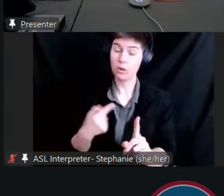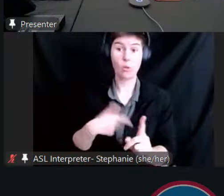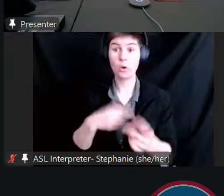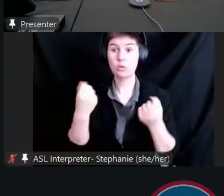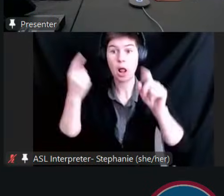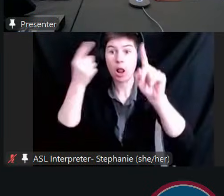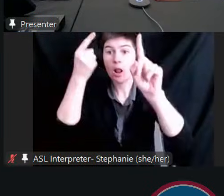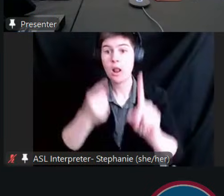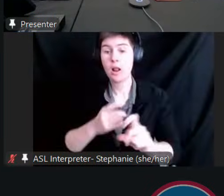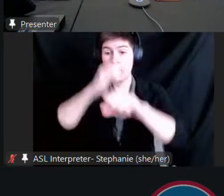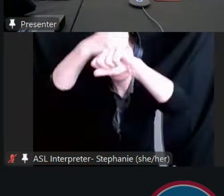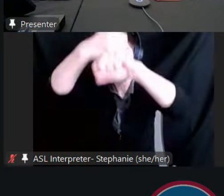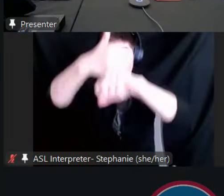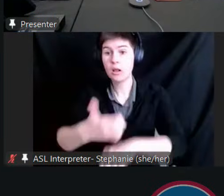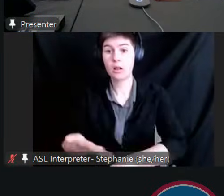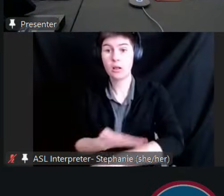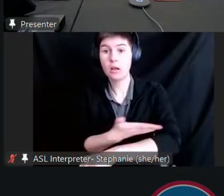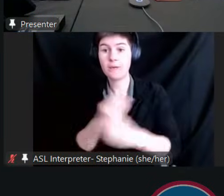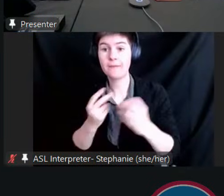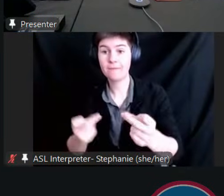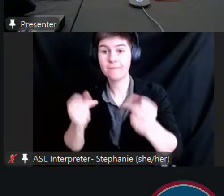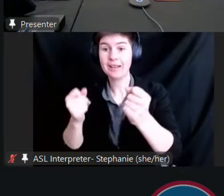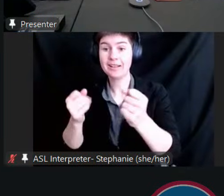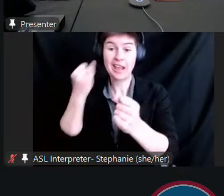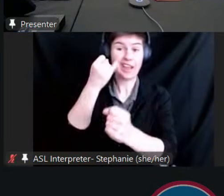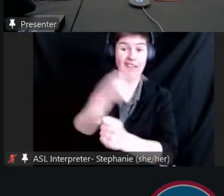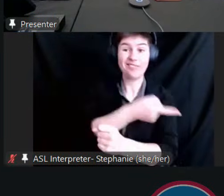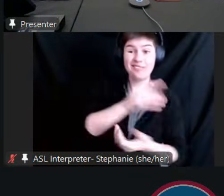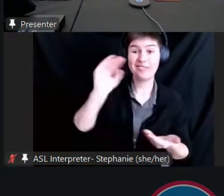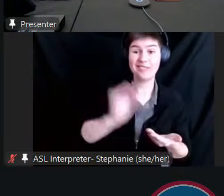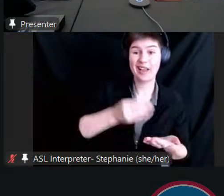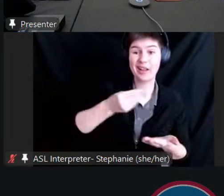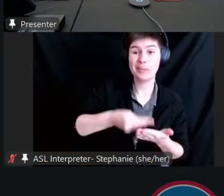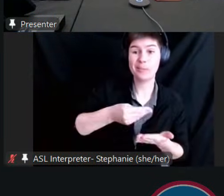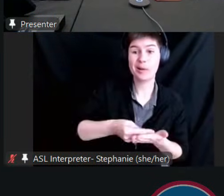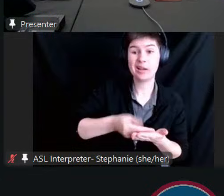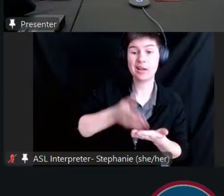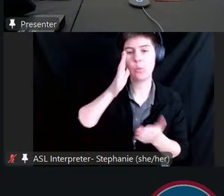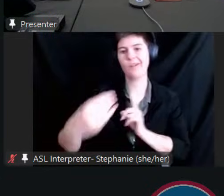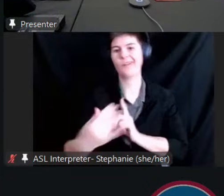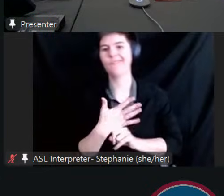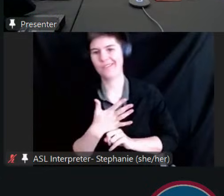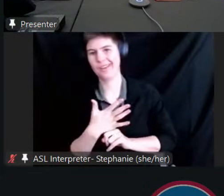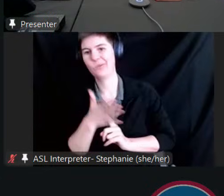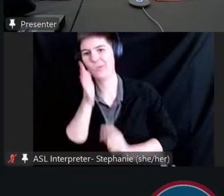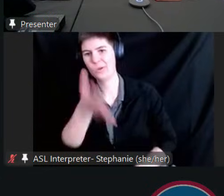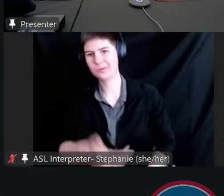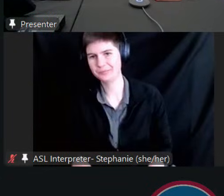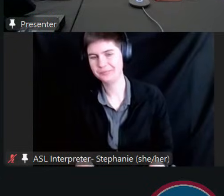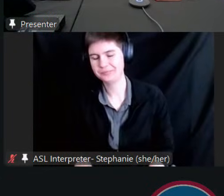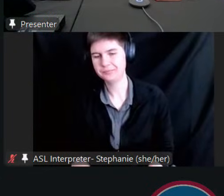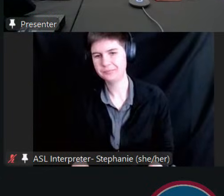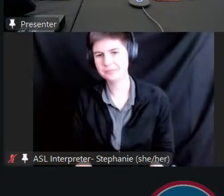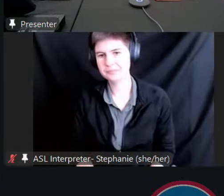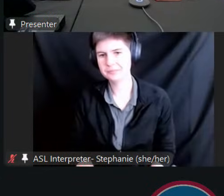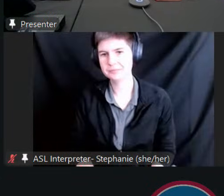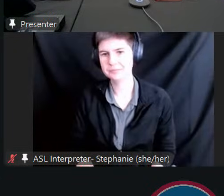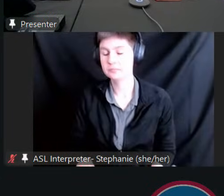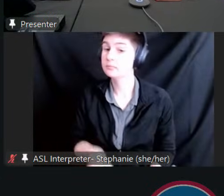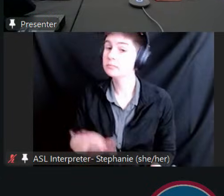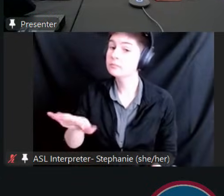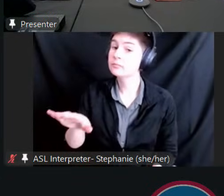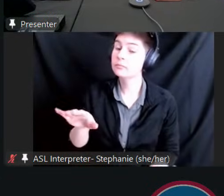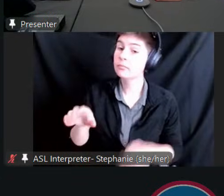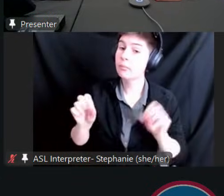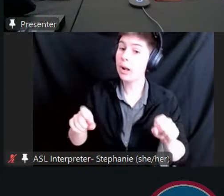less overall funding for Complete Streets initiatives. Okay, yeah. Is it possible that the already acquired